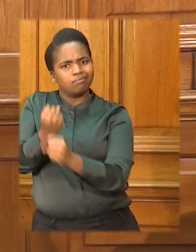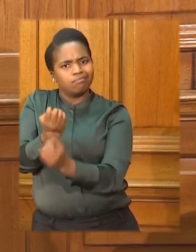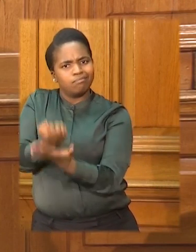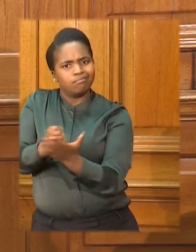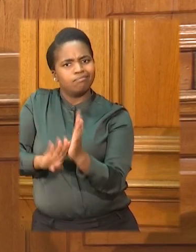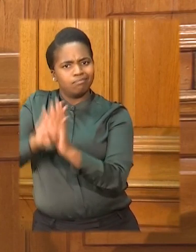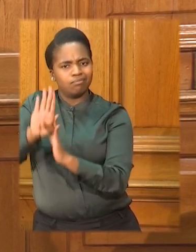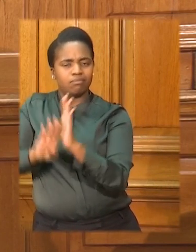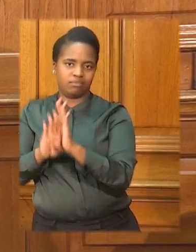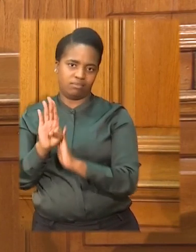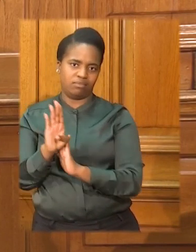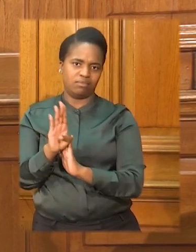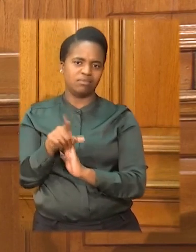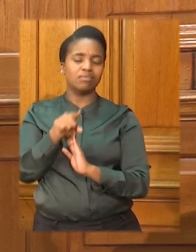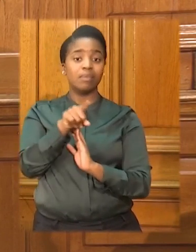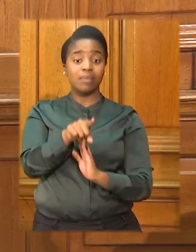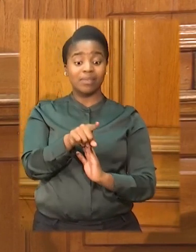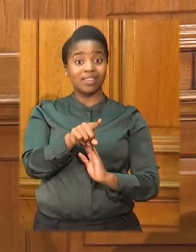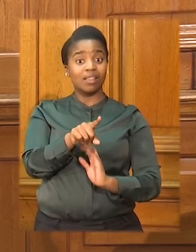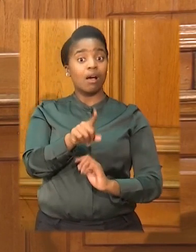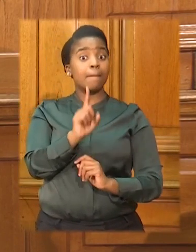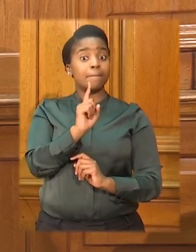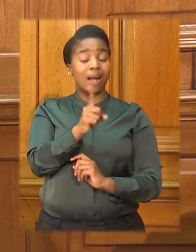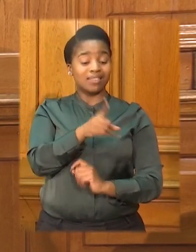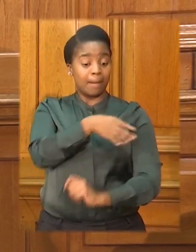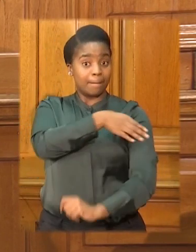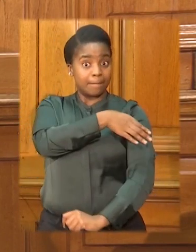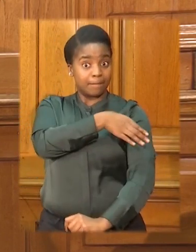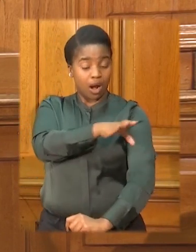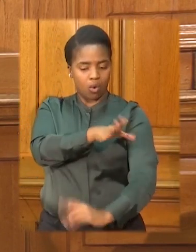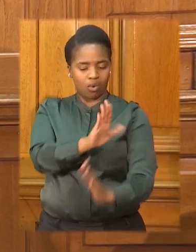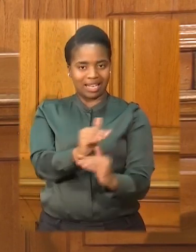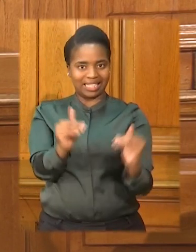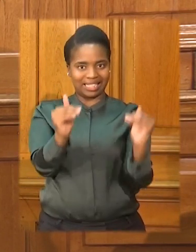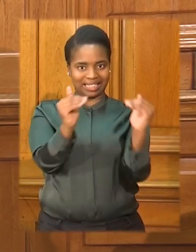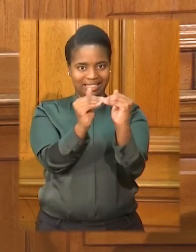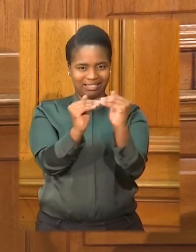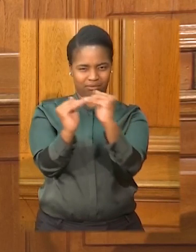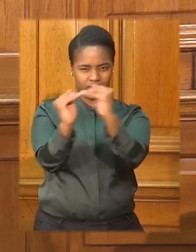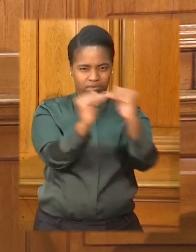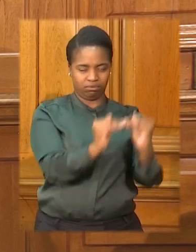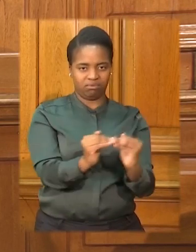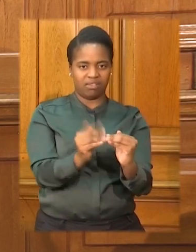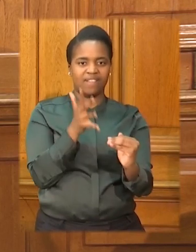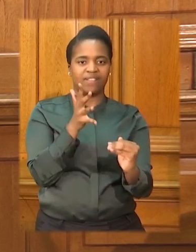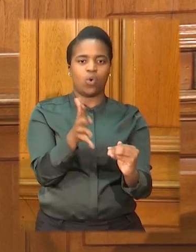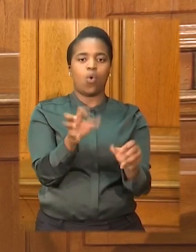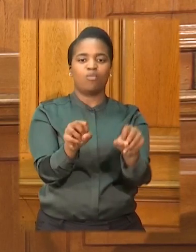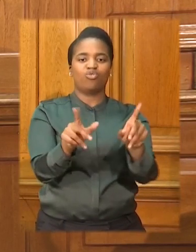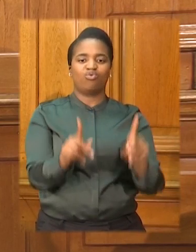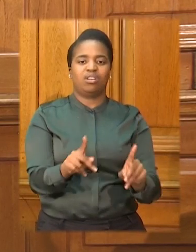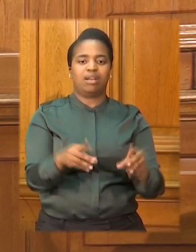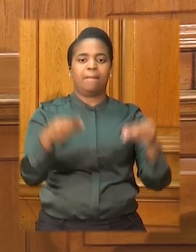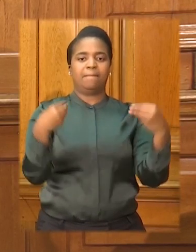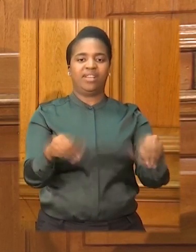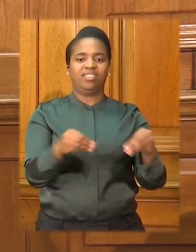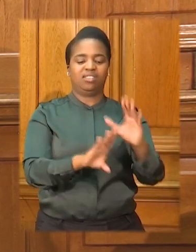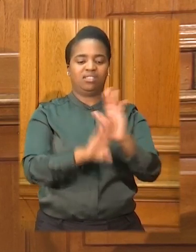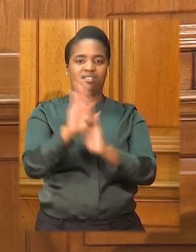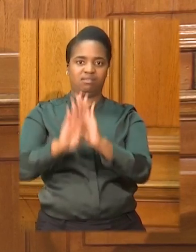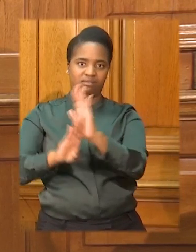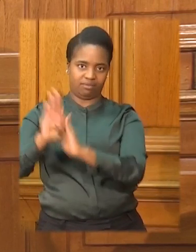on fairness, empowerment, justice, and equality. It must use